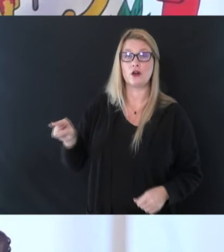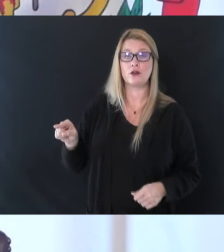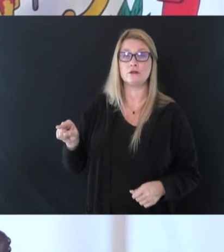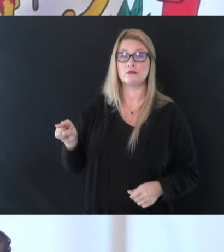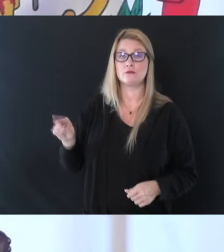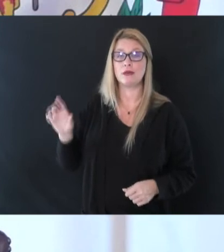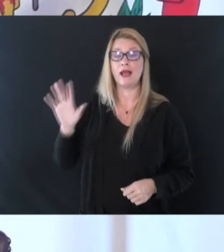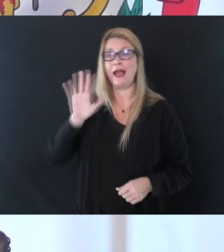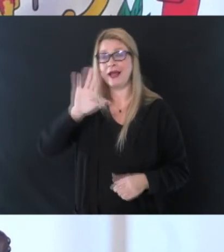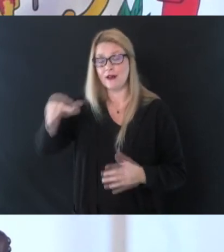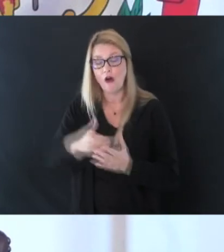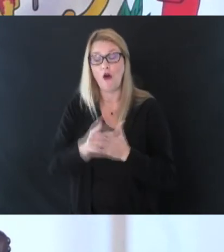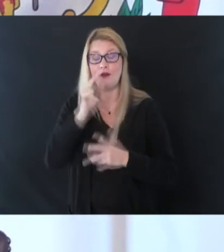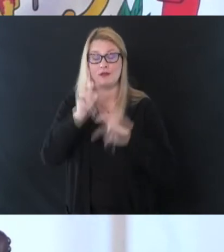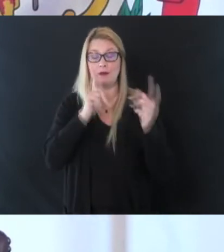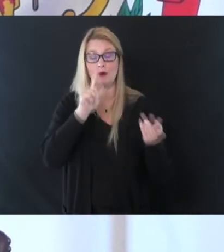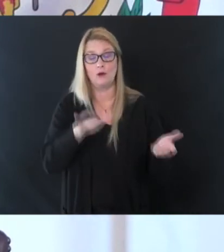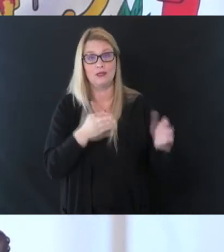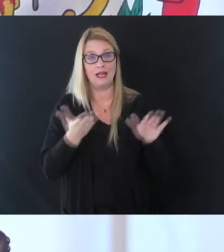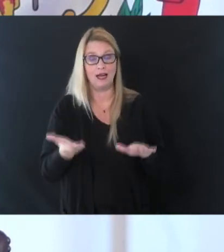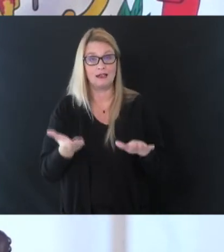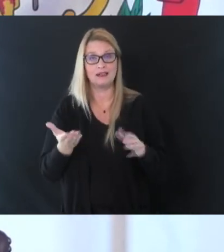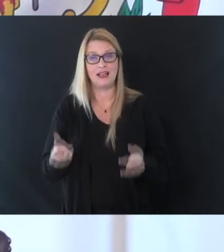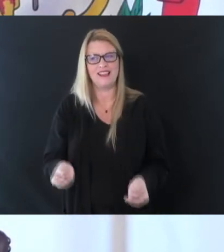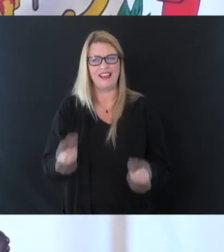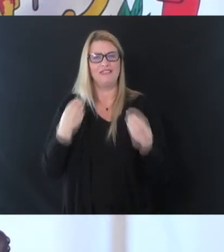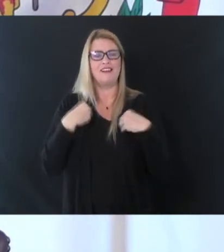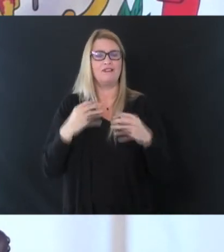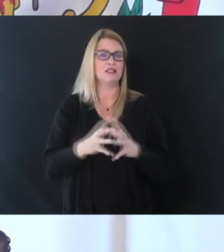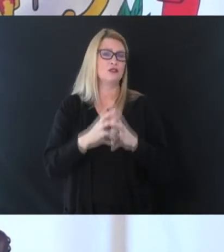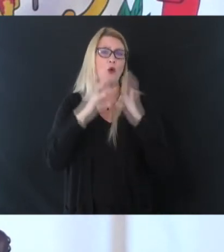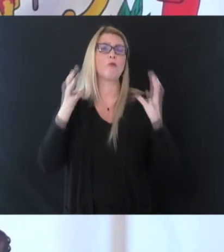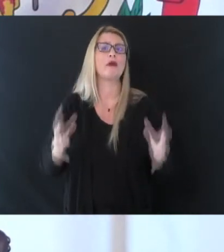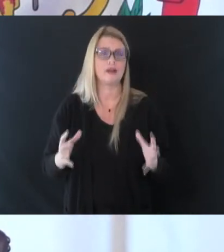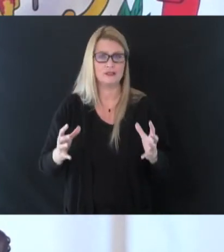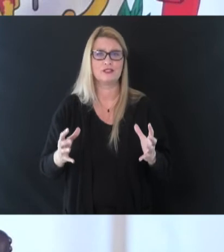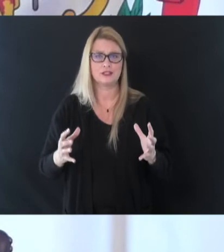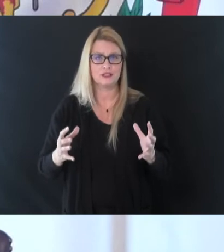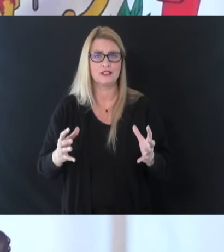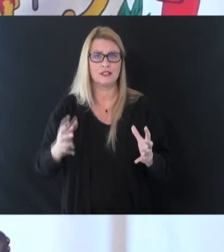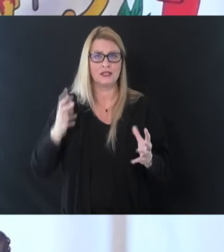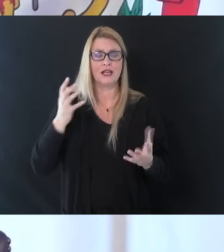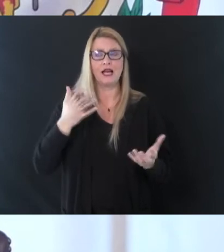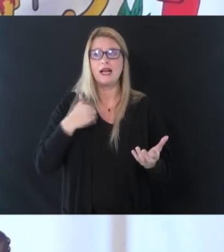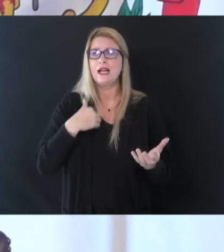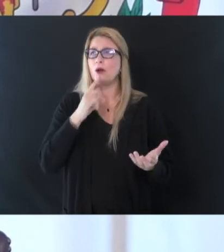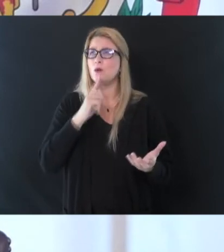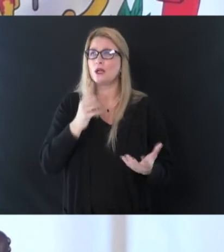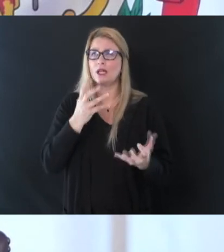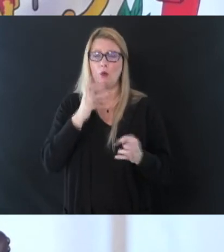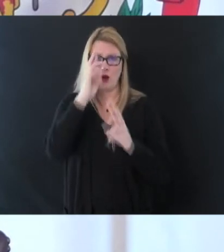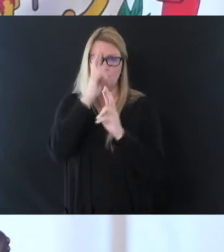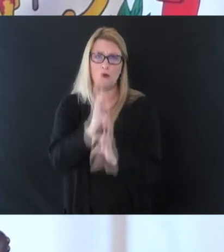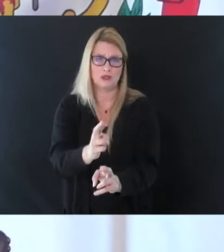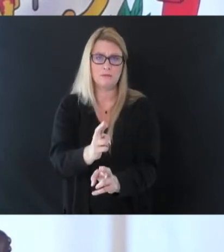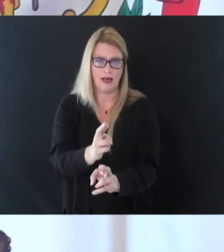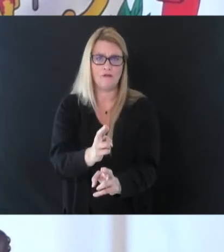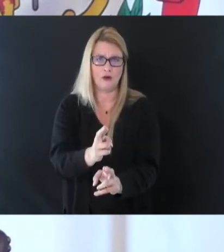people, because they've given us so much, and I really want to be so respectful,